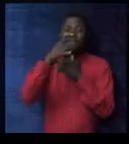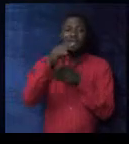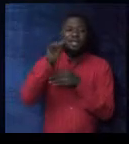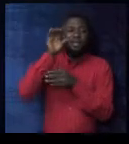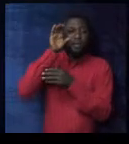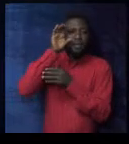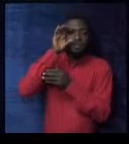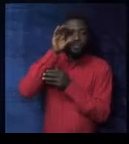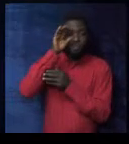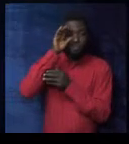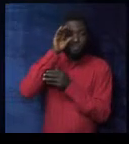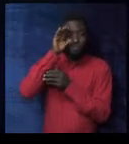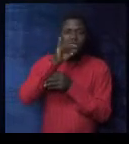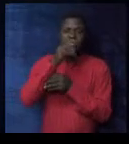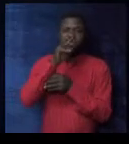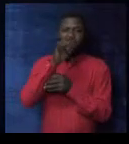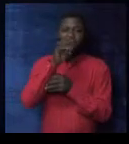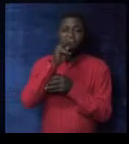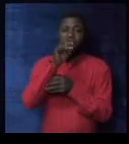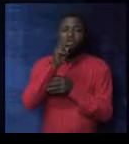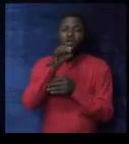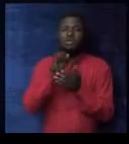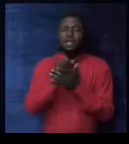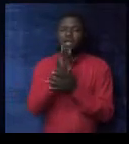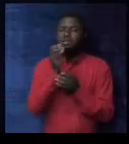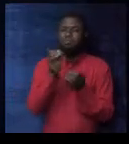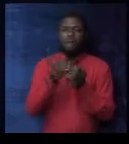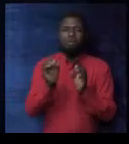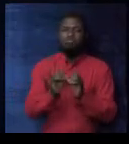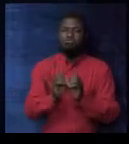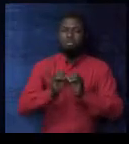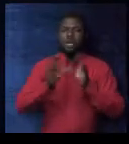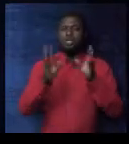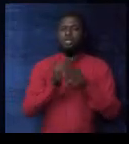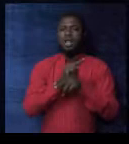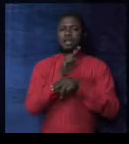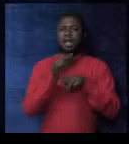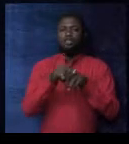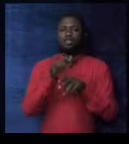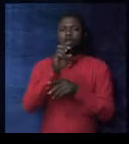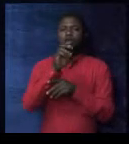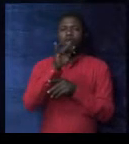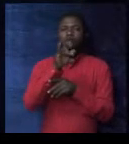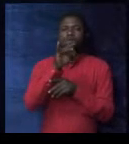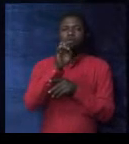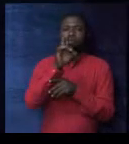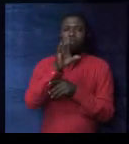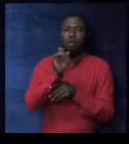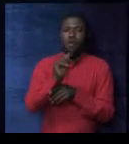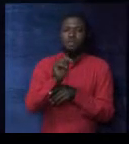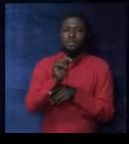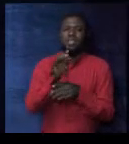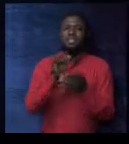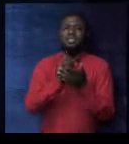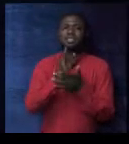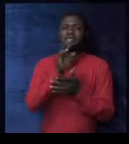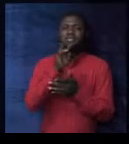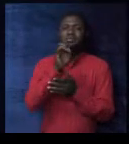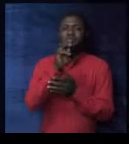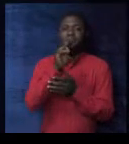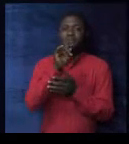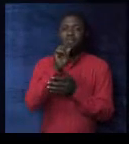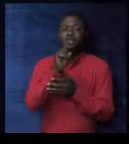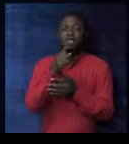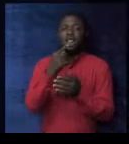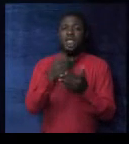after the Moon. After the Moon, Venus is the second brightest natural object. So that is